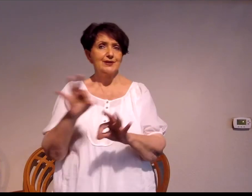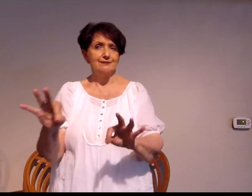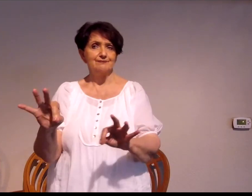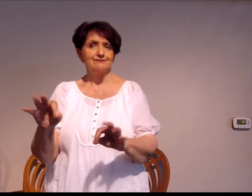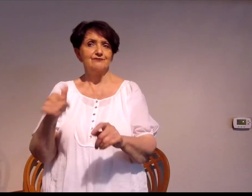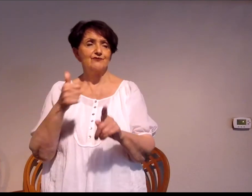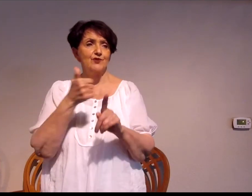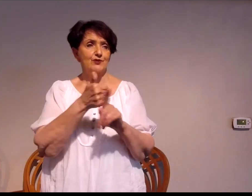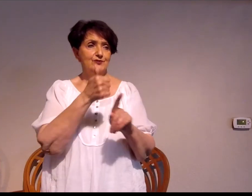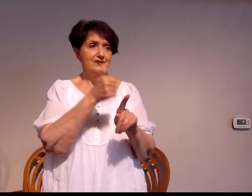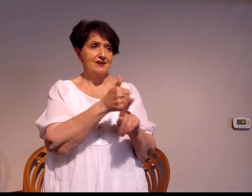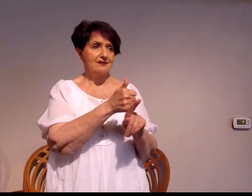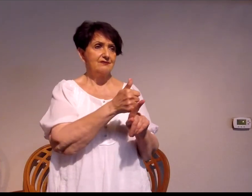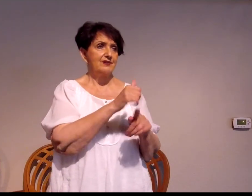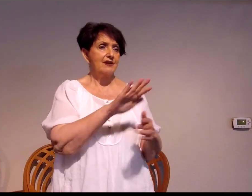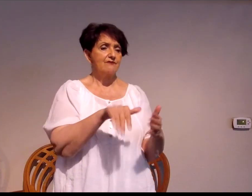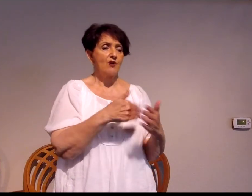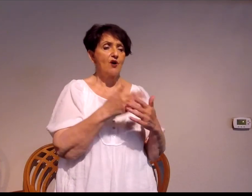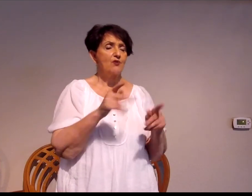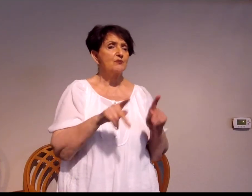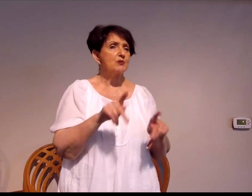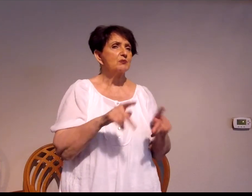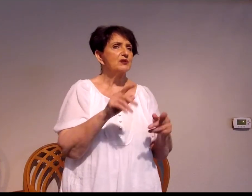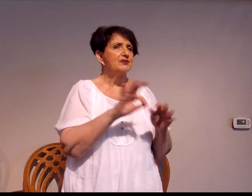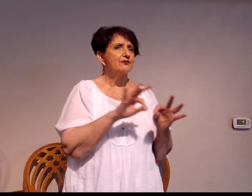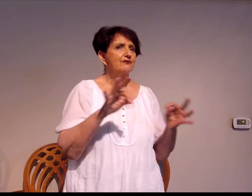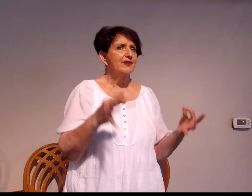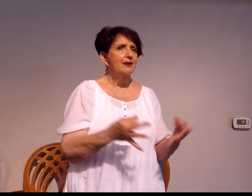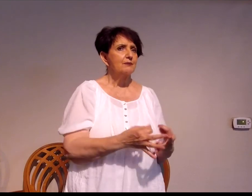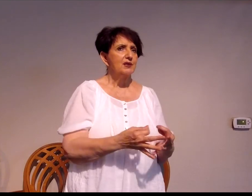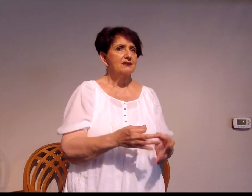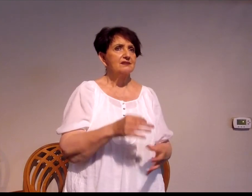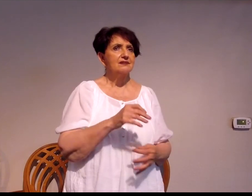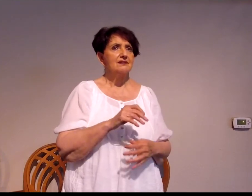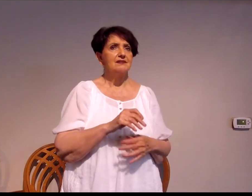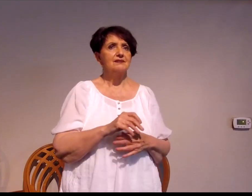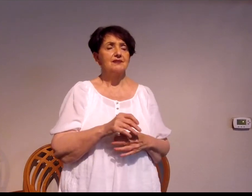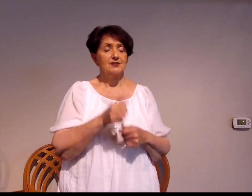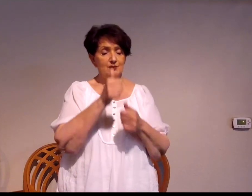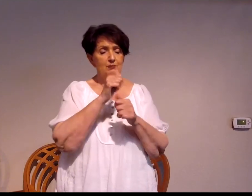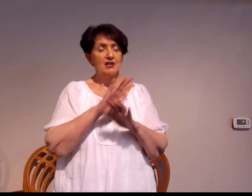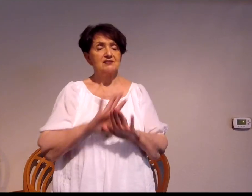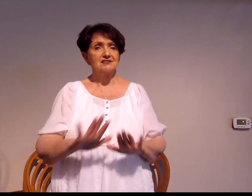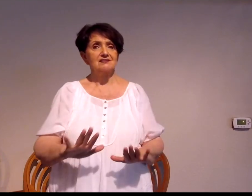all those in our families. That's a real blessing.